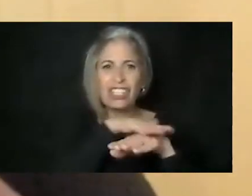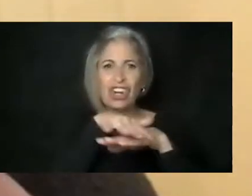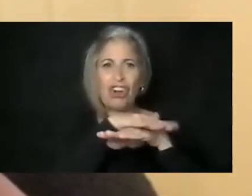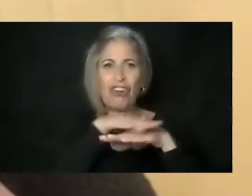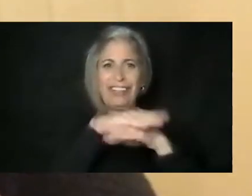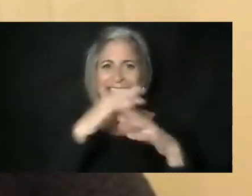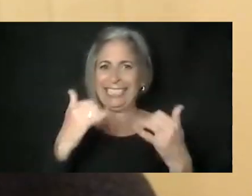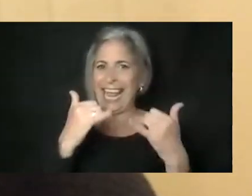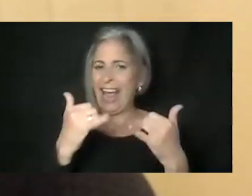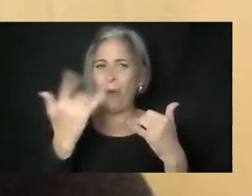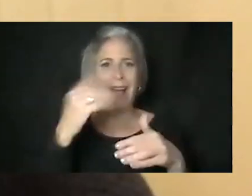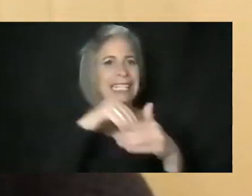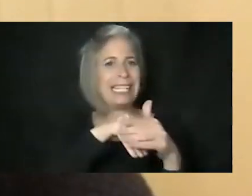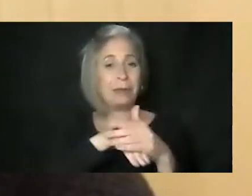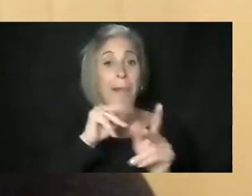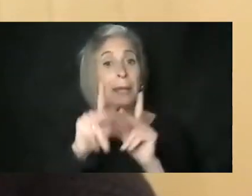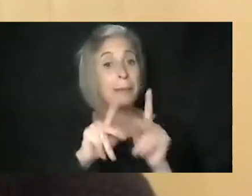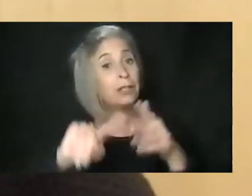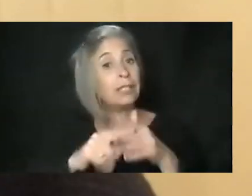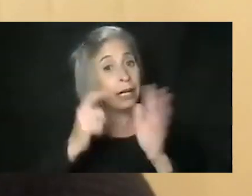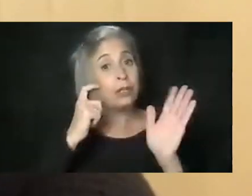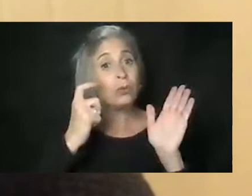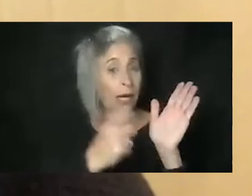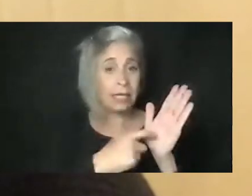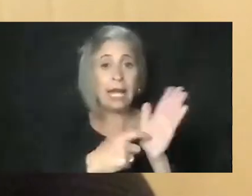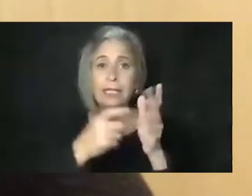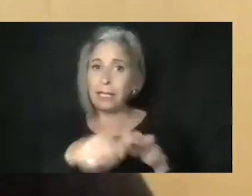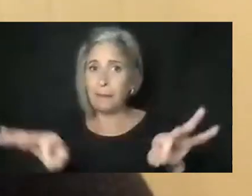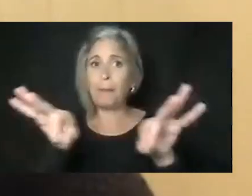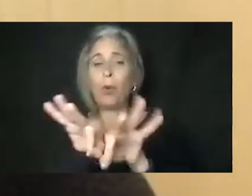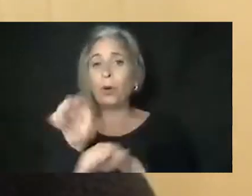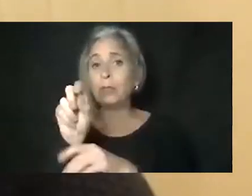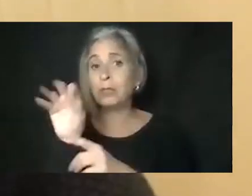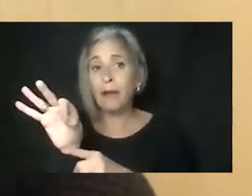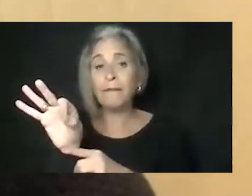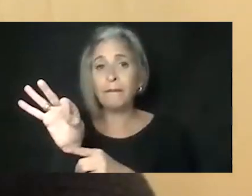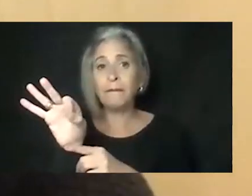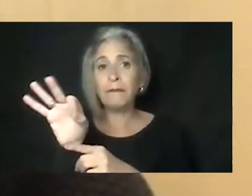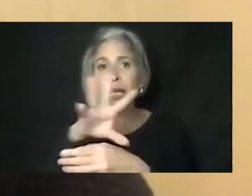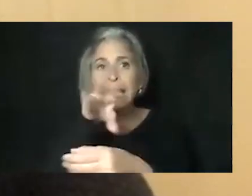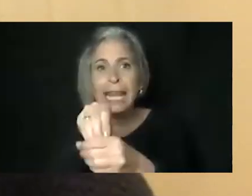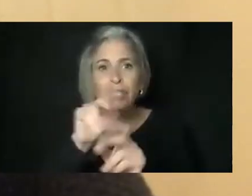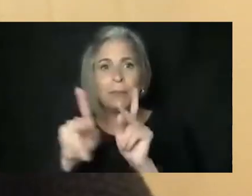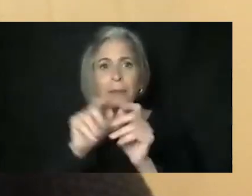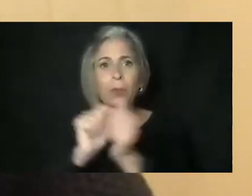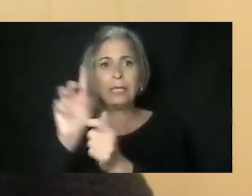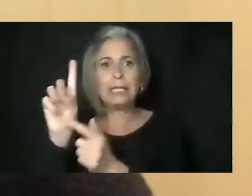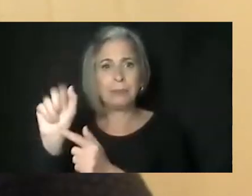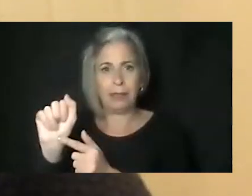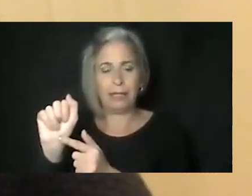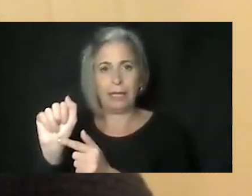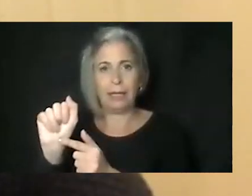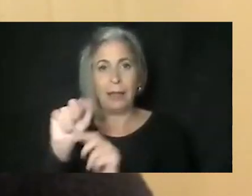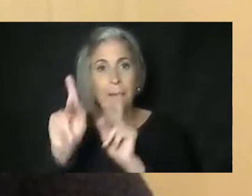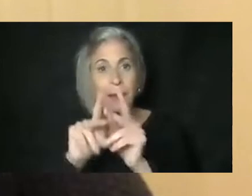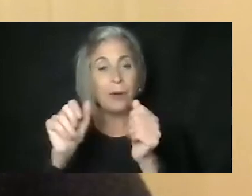right? People are starting to recognize the importance of engaging with people with disabilities, engaging with people